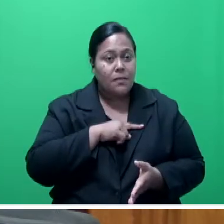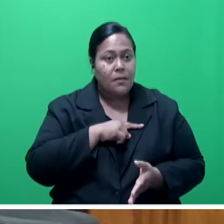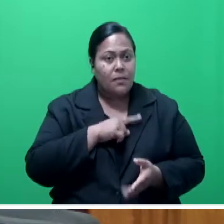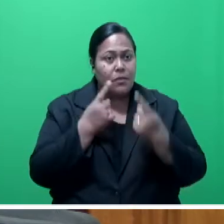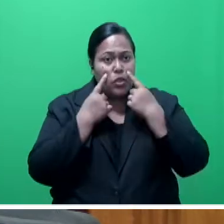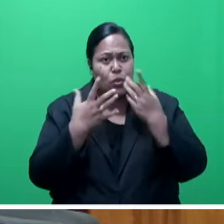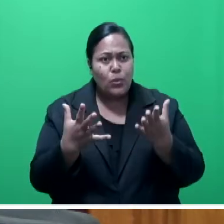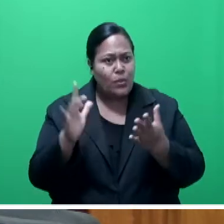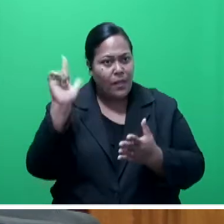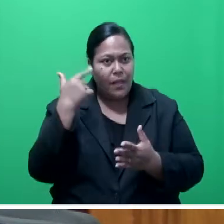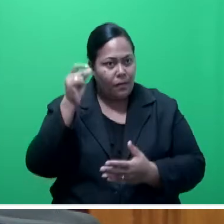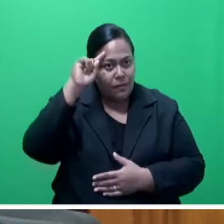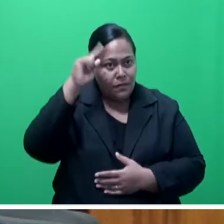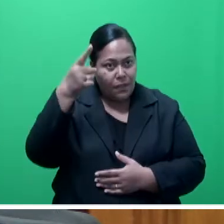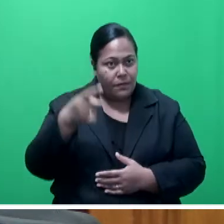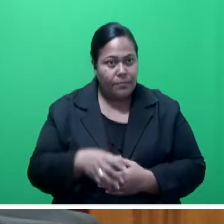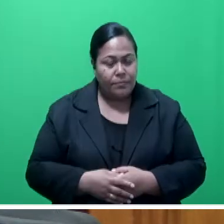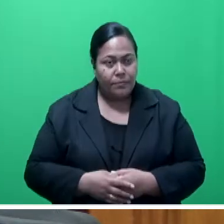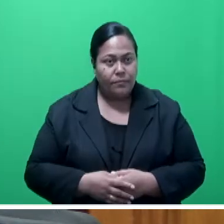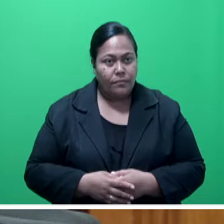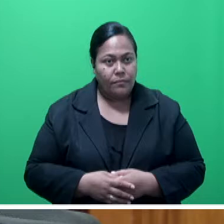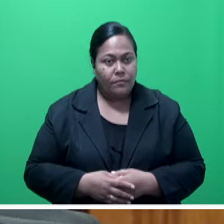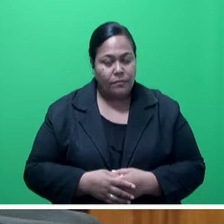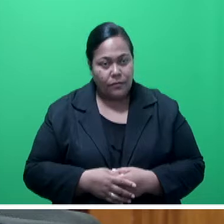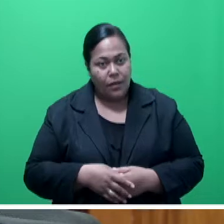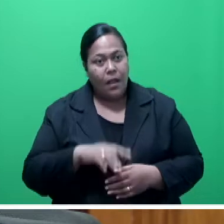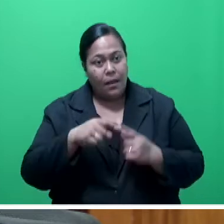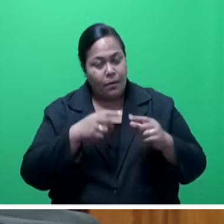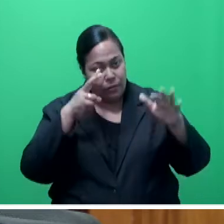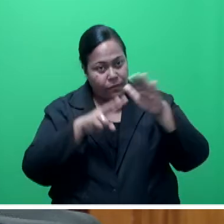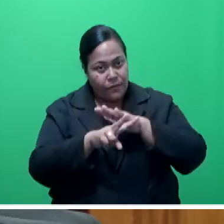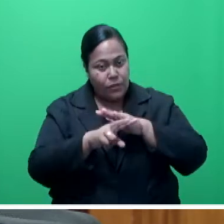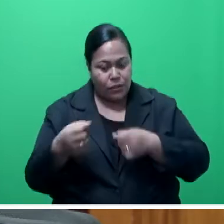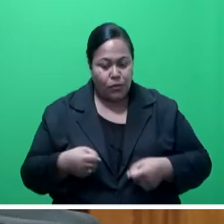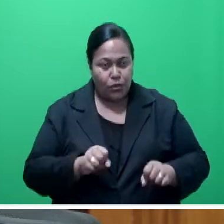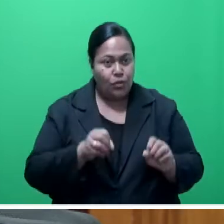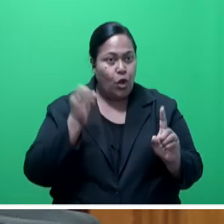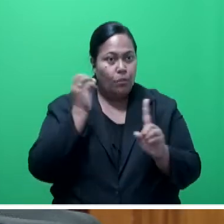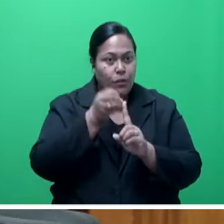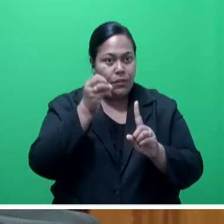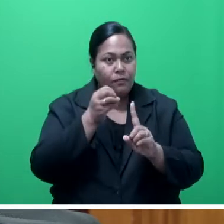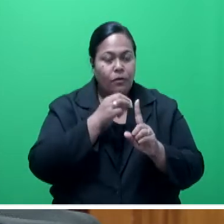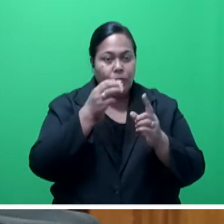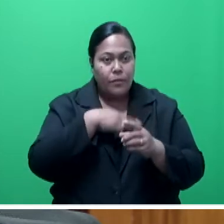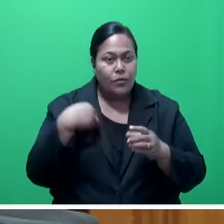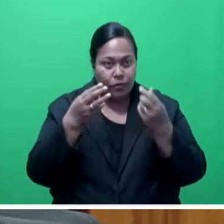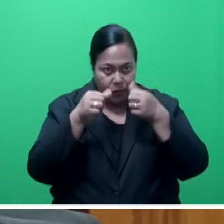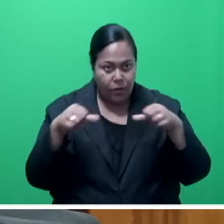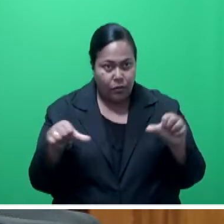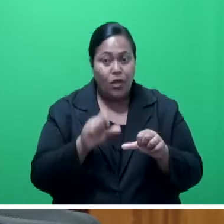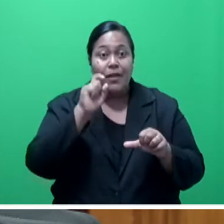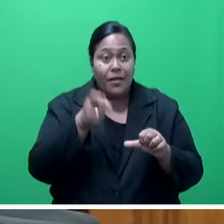demonstrate clear lack of understanding about the vision and the strategic objectives of the Ministry of Agriculture. Had